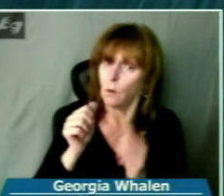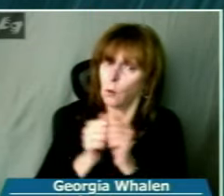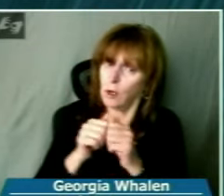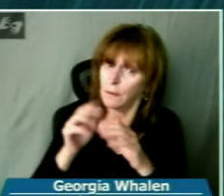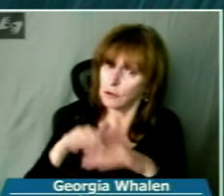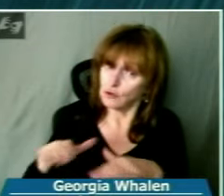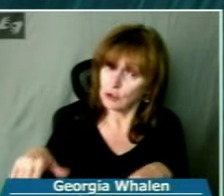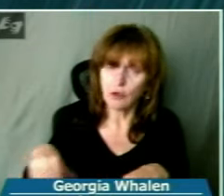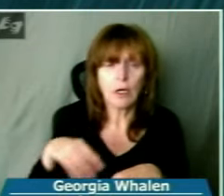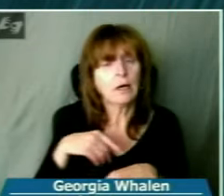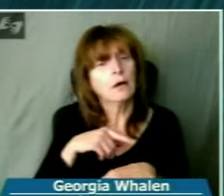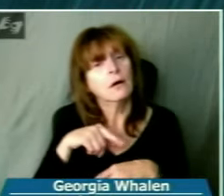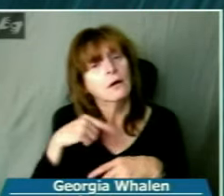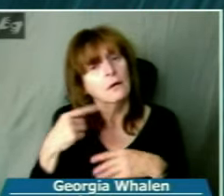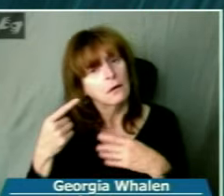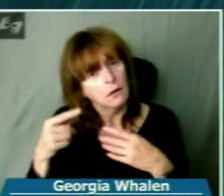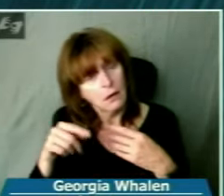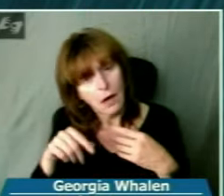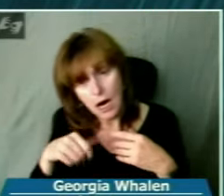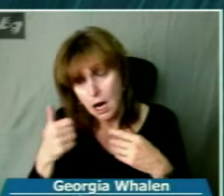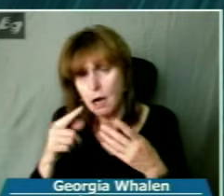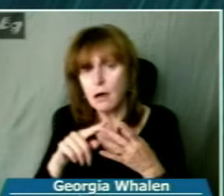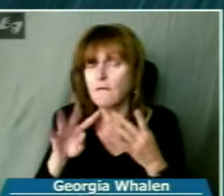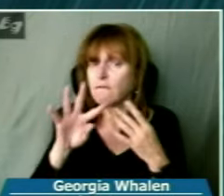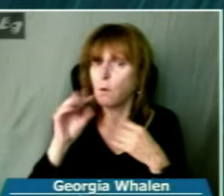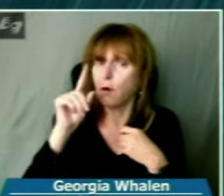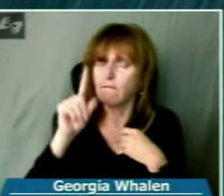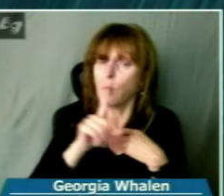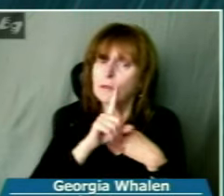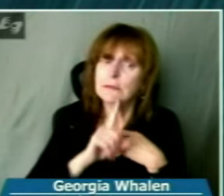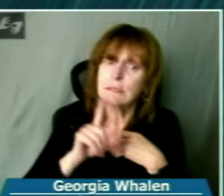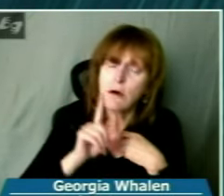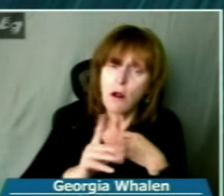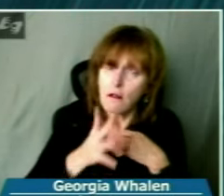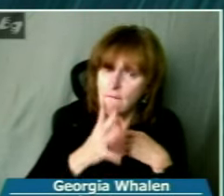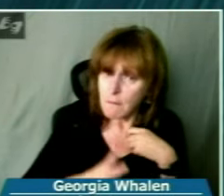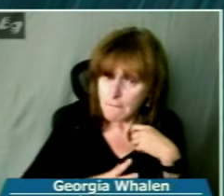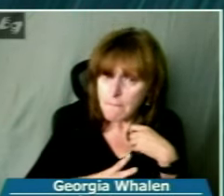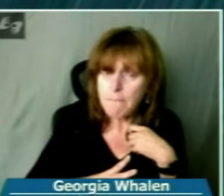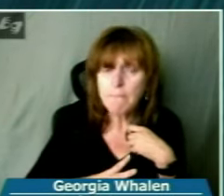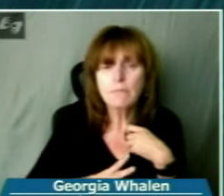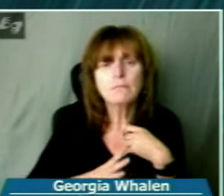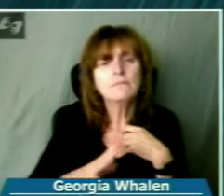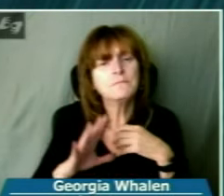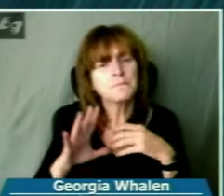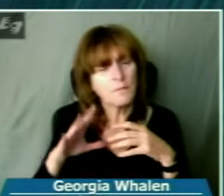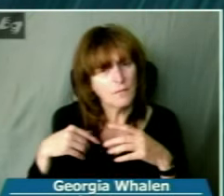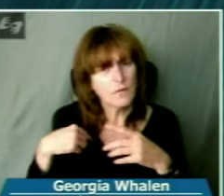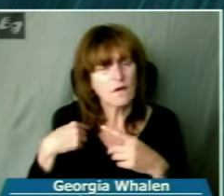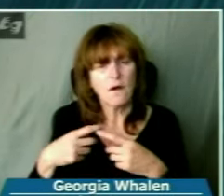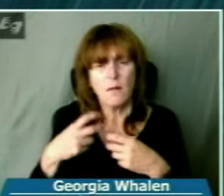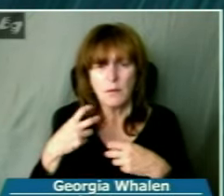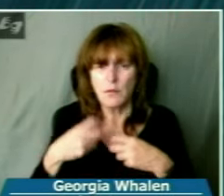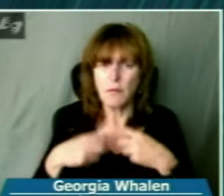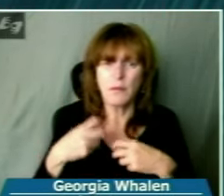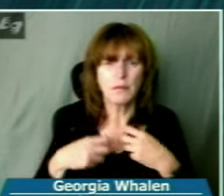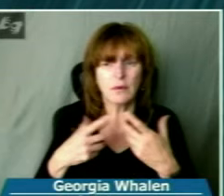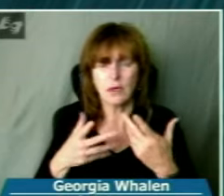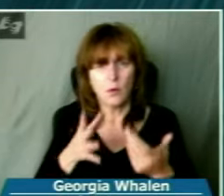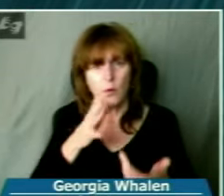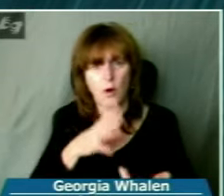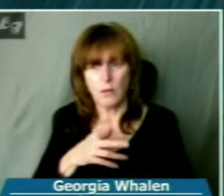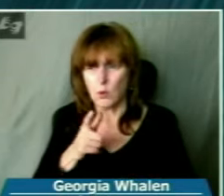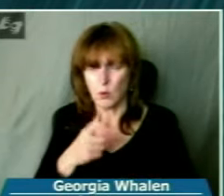women. And one of the challenges has been the issue of women who are trapped in their homes